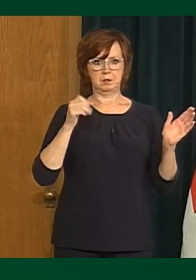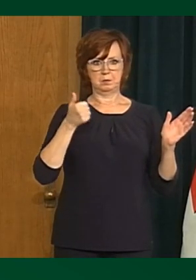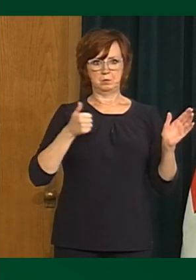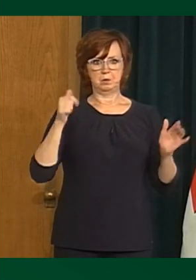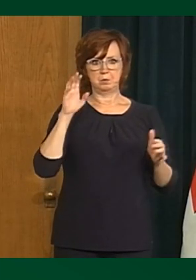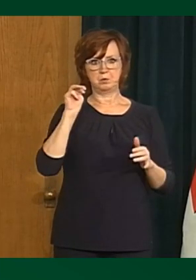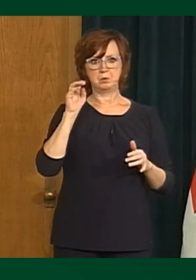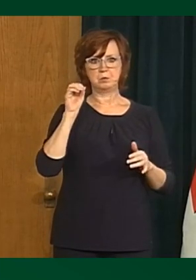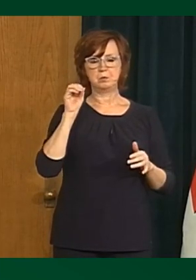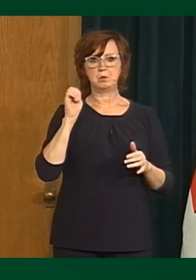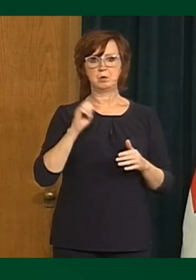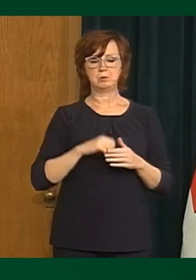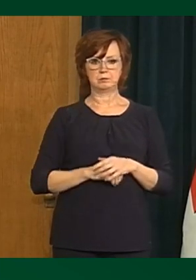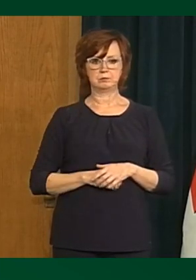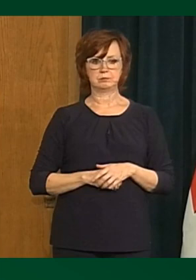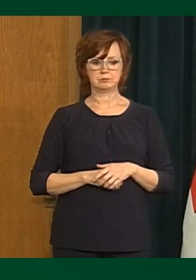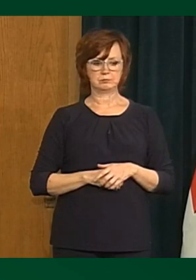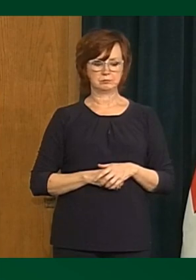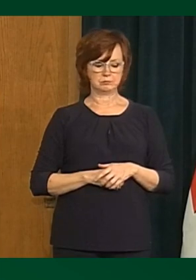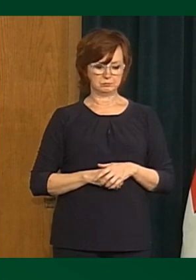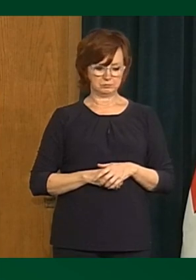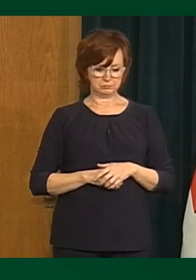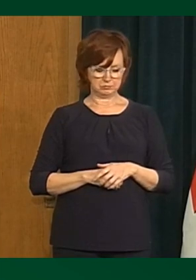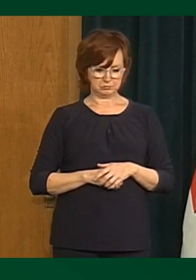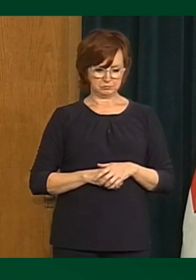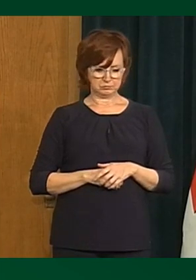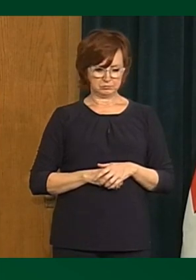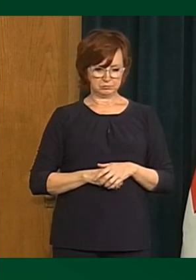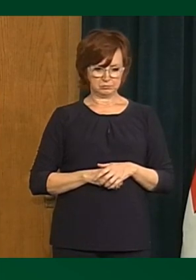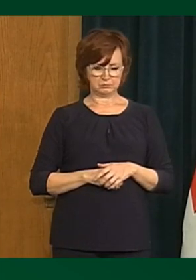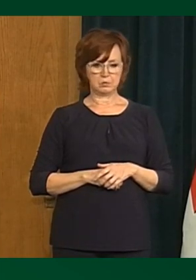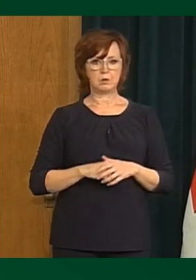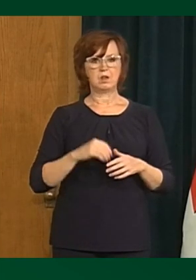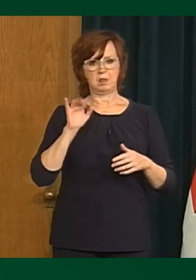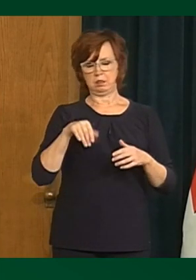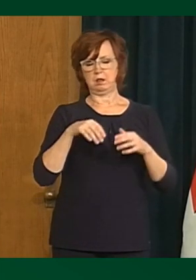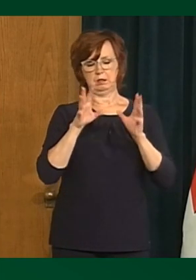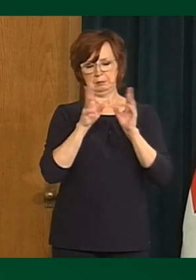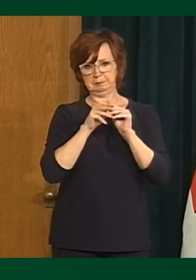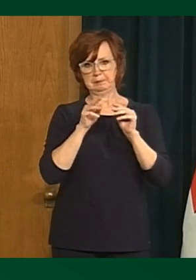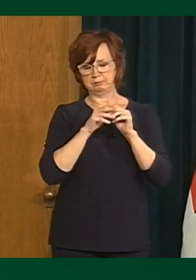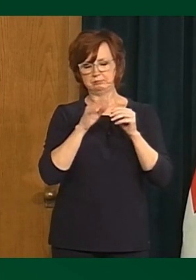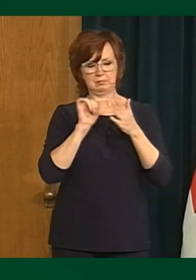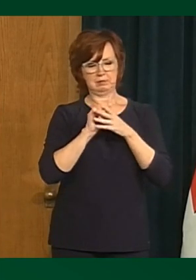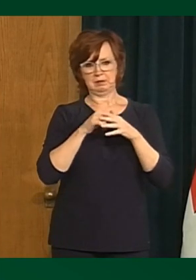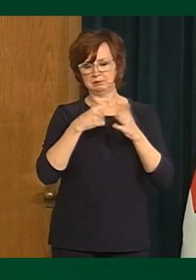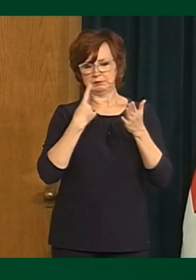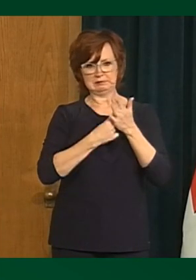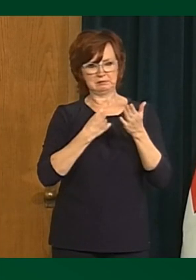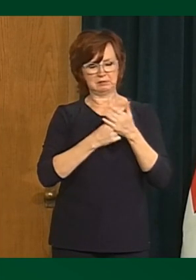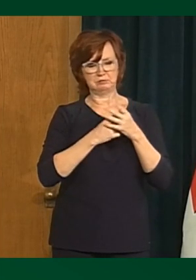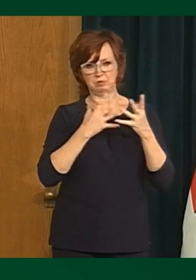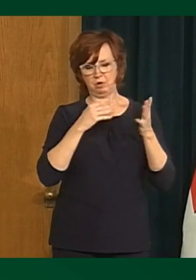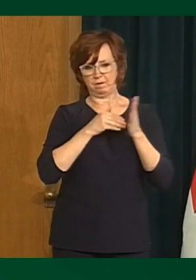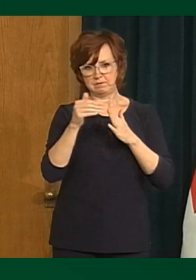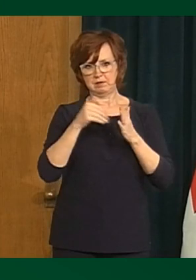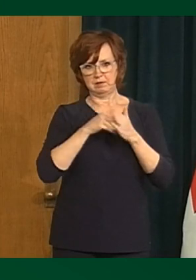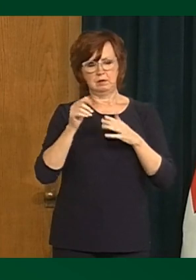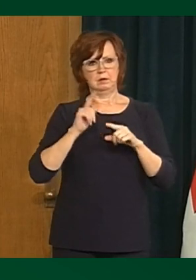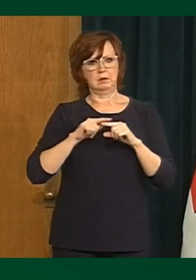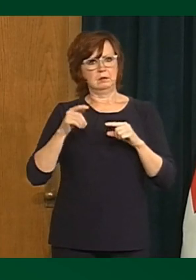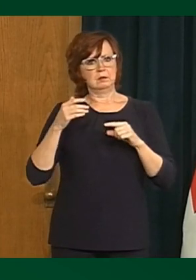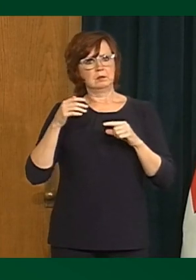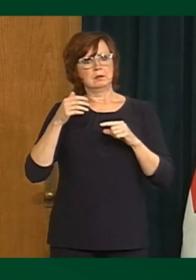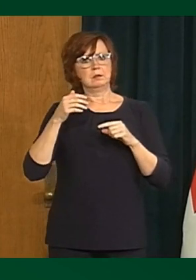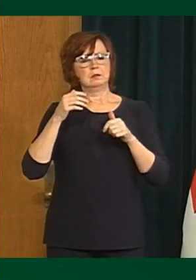has come up, and I suspect will again, at the First Minister's table around national testing capacity and ensuring we have the